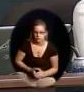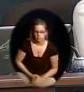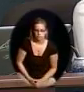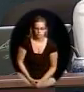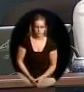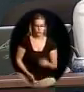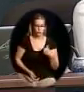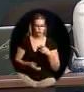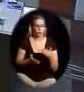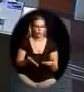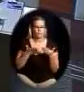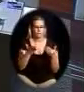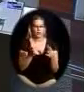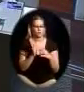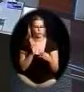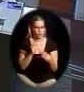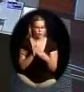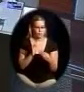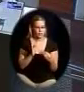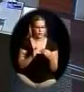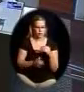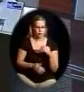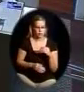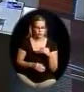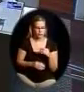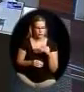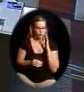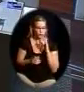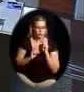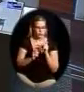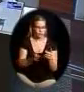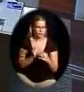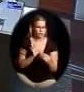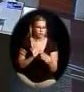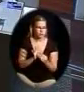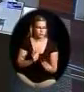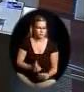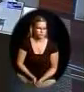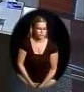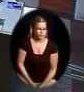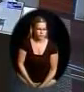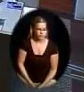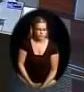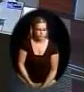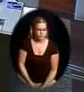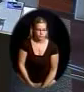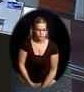We will provide you a copy of the RFP, Mr. Churchman. Thank you.